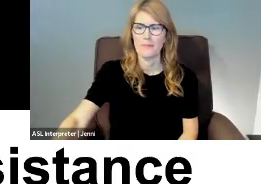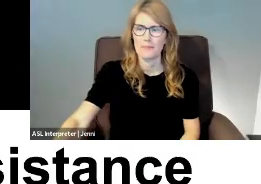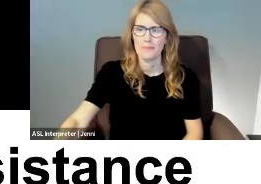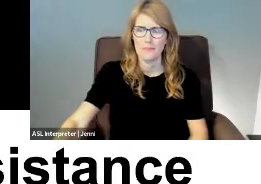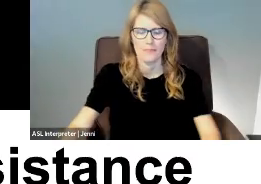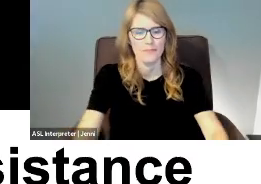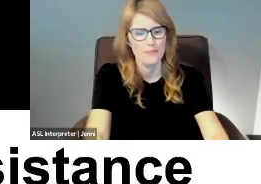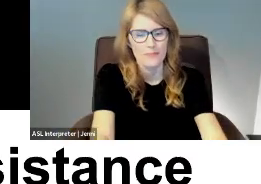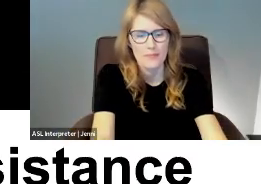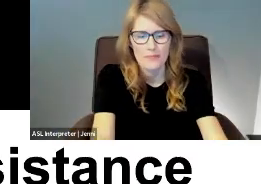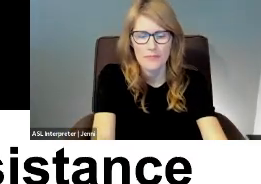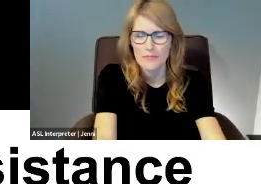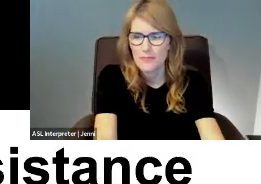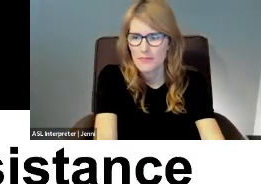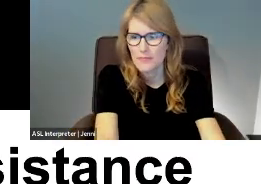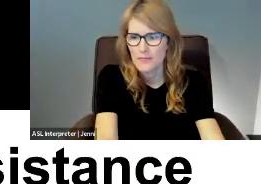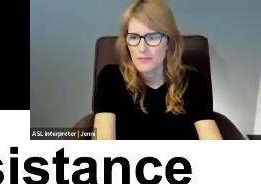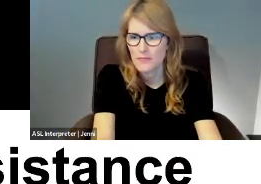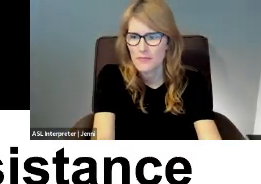And we also have